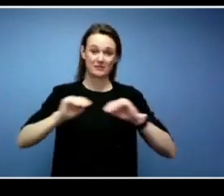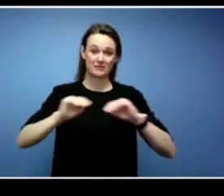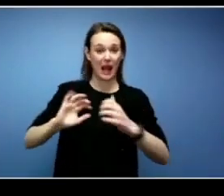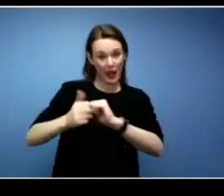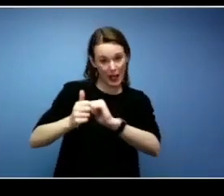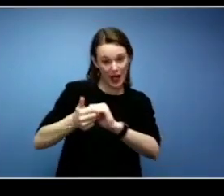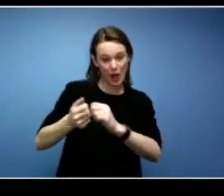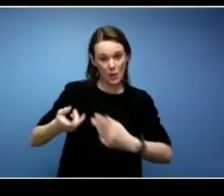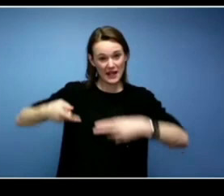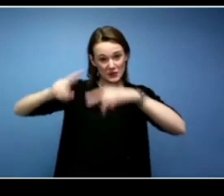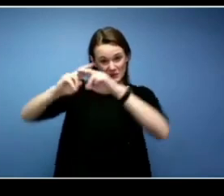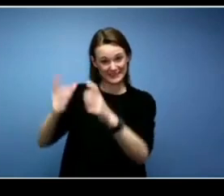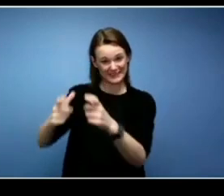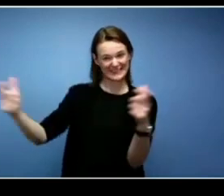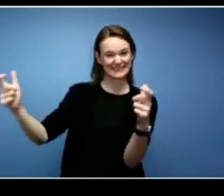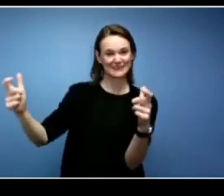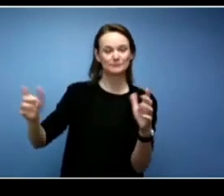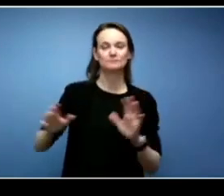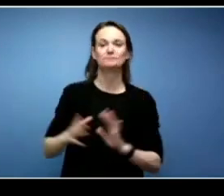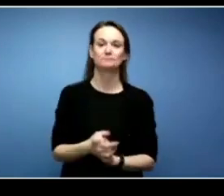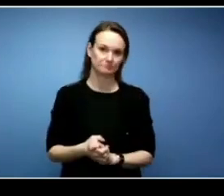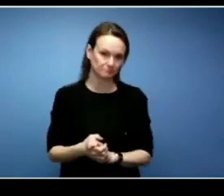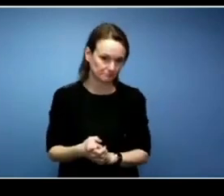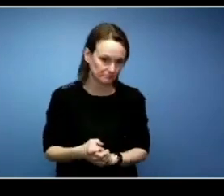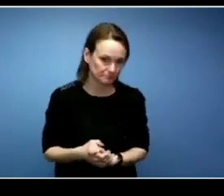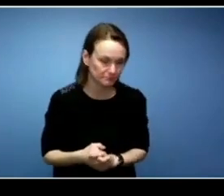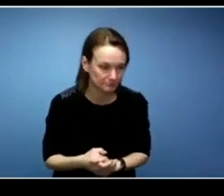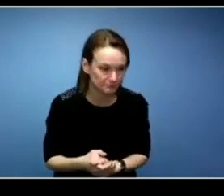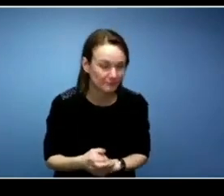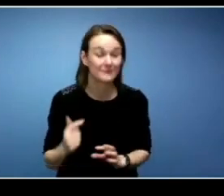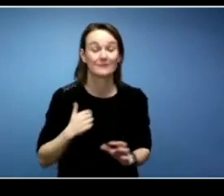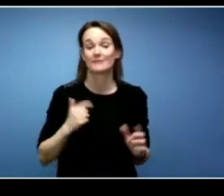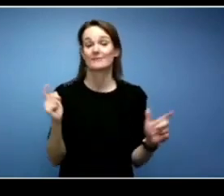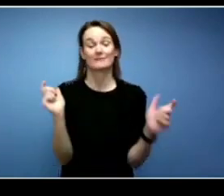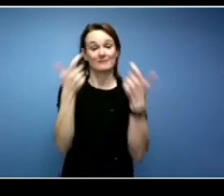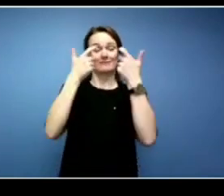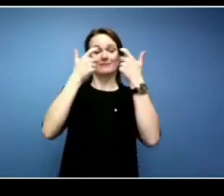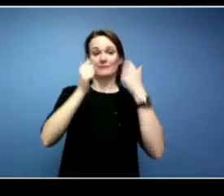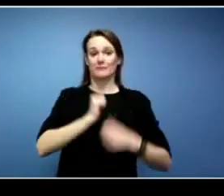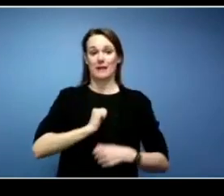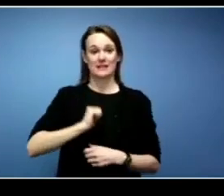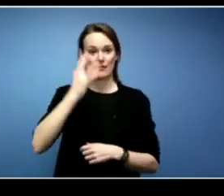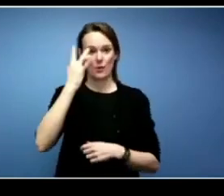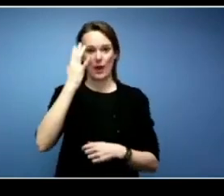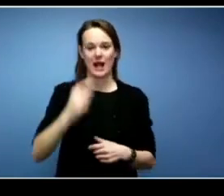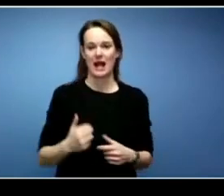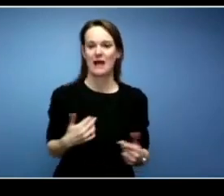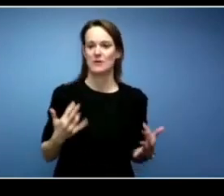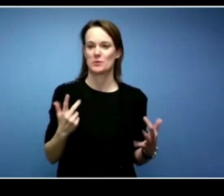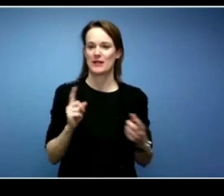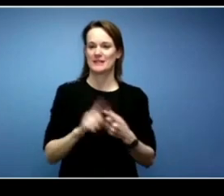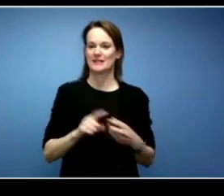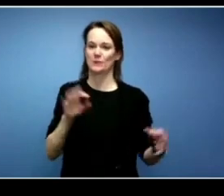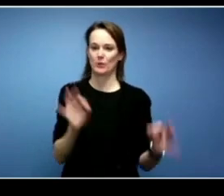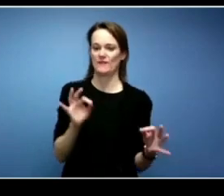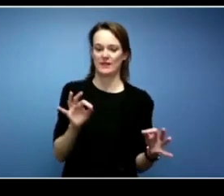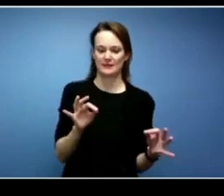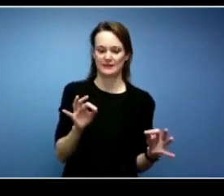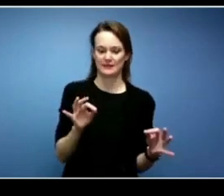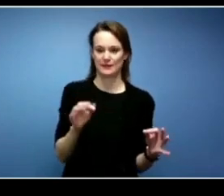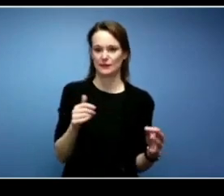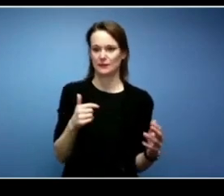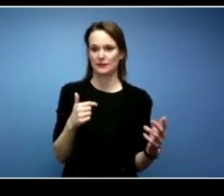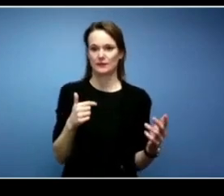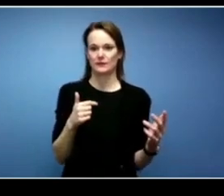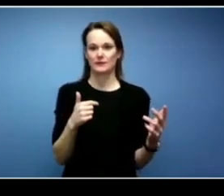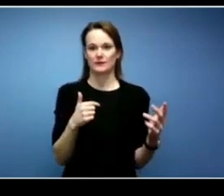that I allowed perfection to stop me from producing and moving forward. So